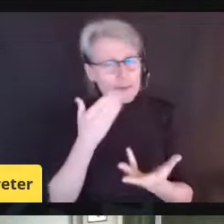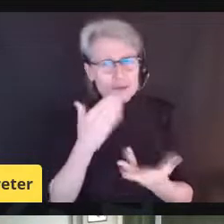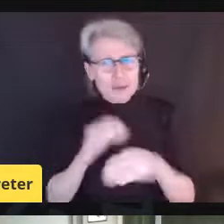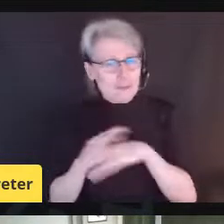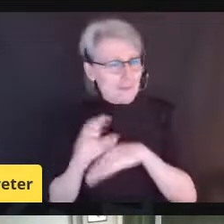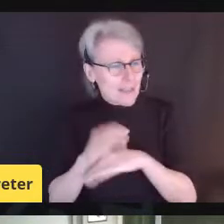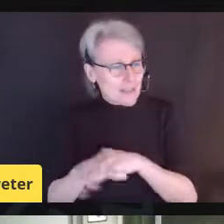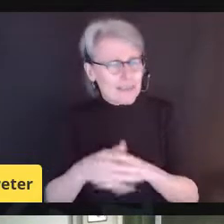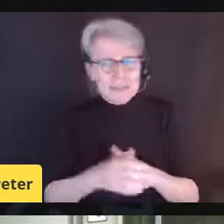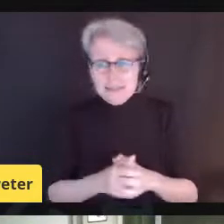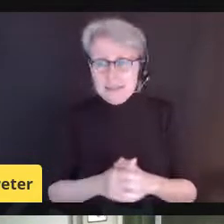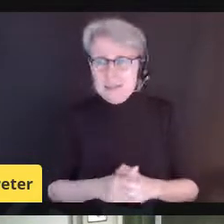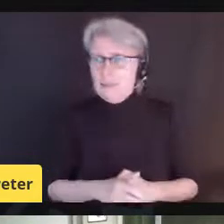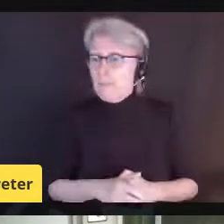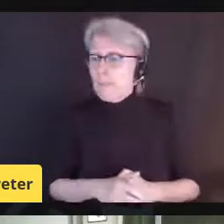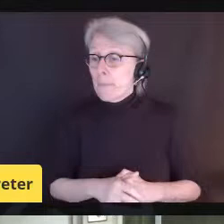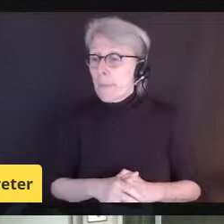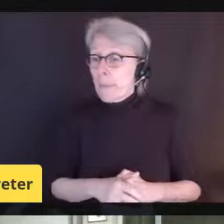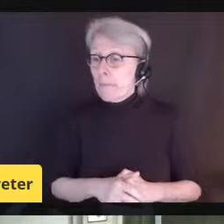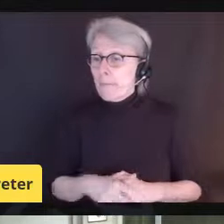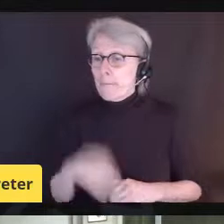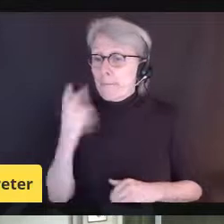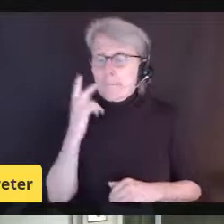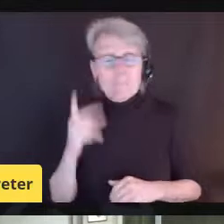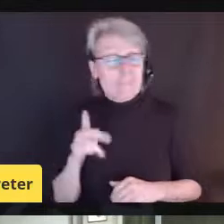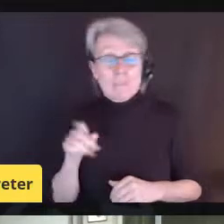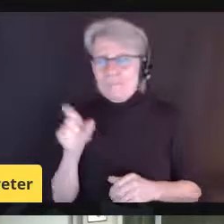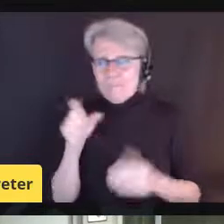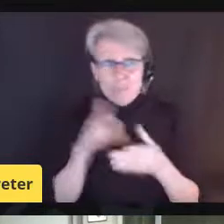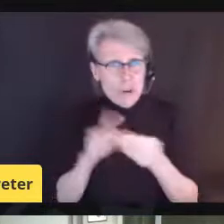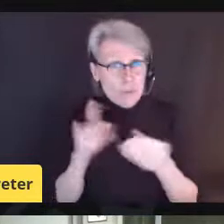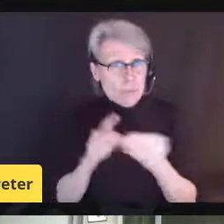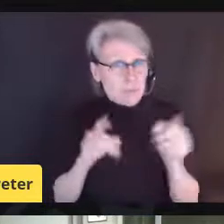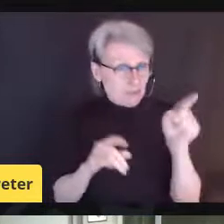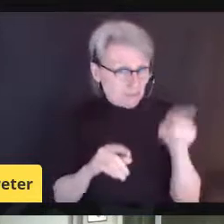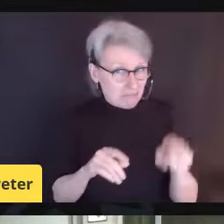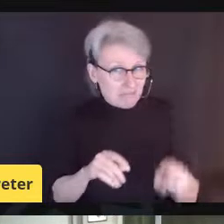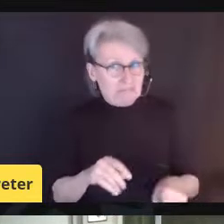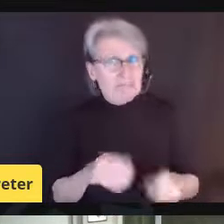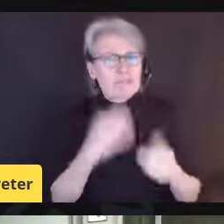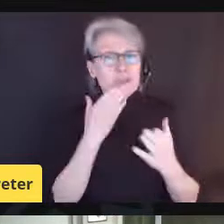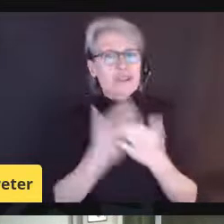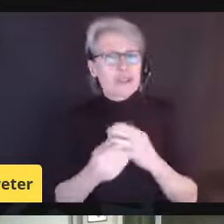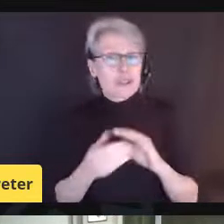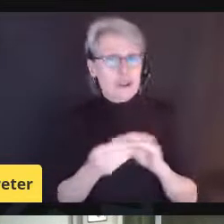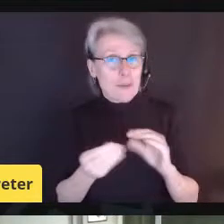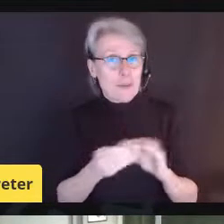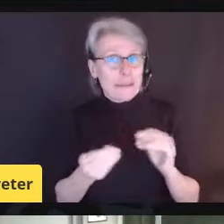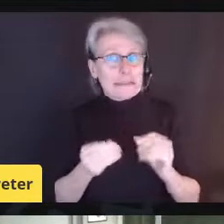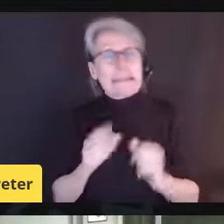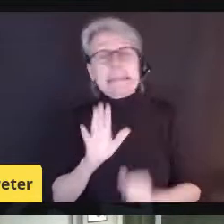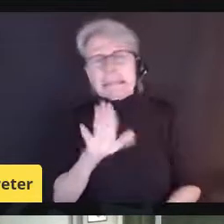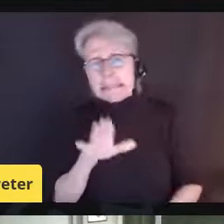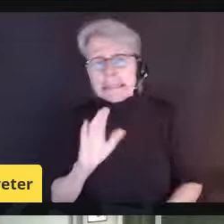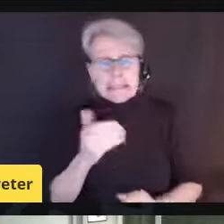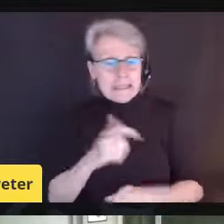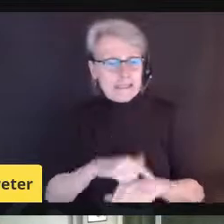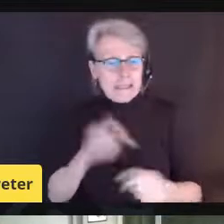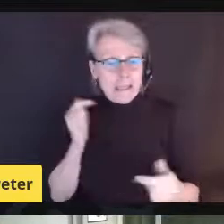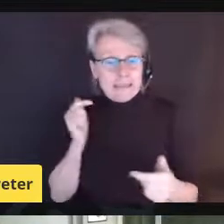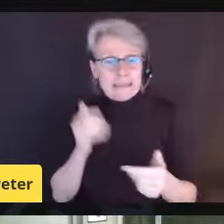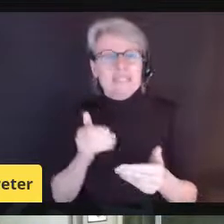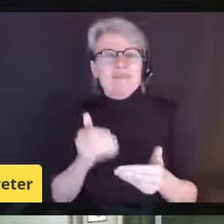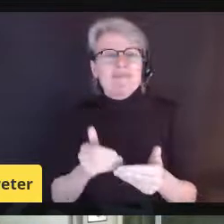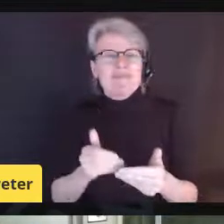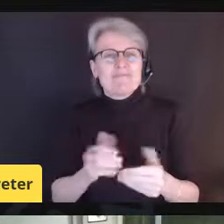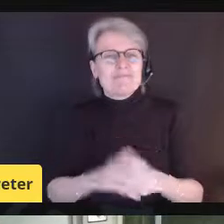And I'm seeing really great things in the comments as well from all of you. But it does look like we're almost at time